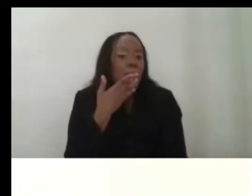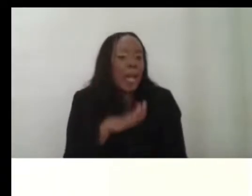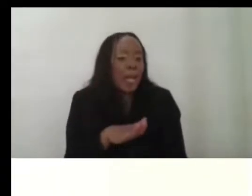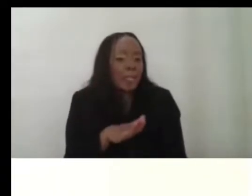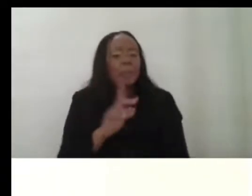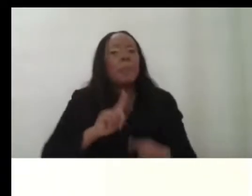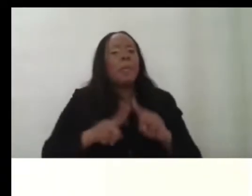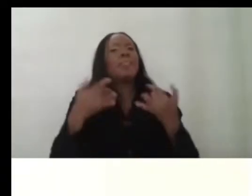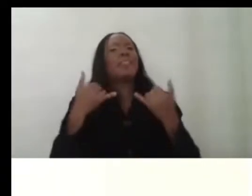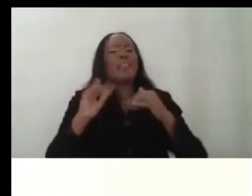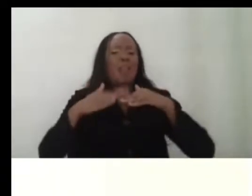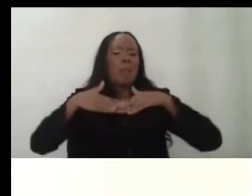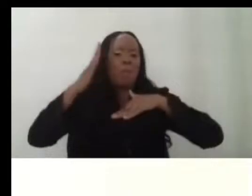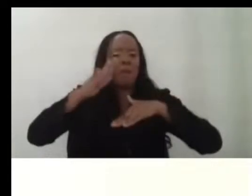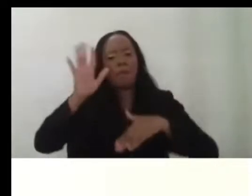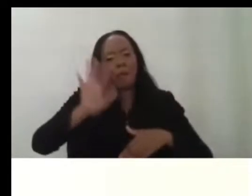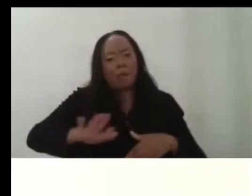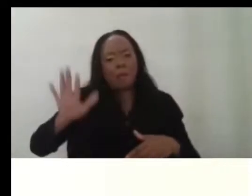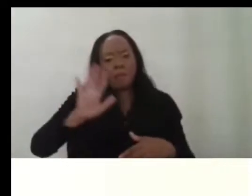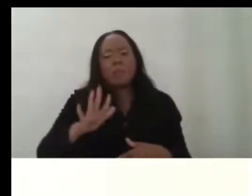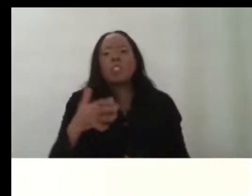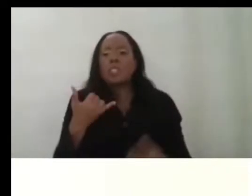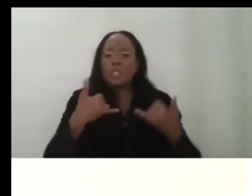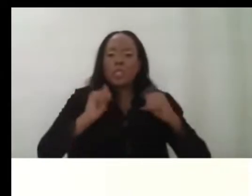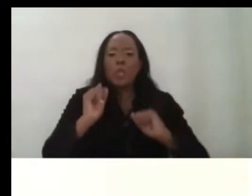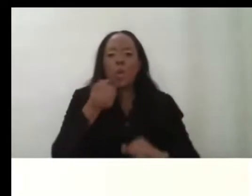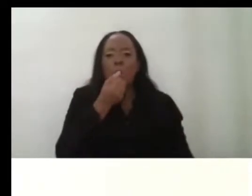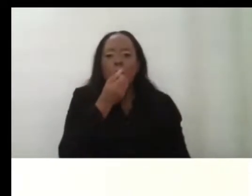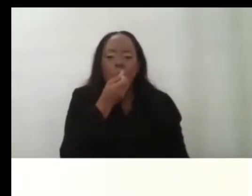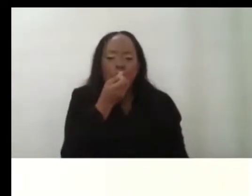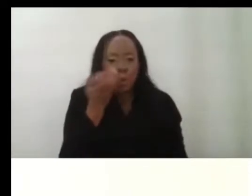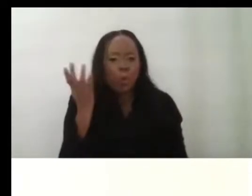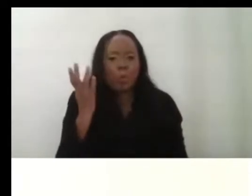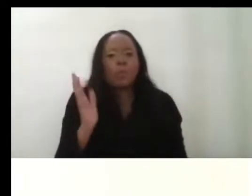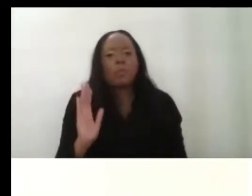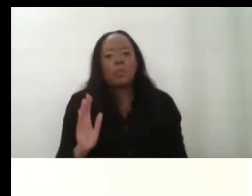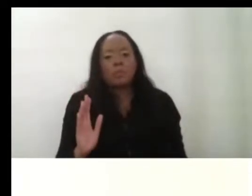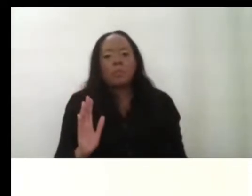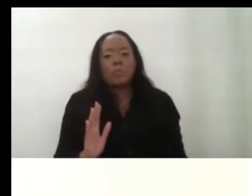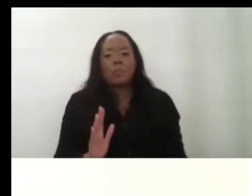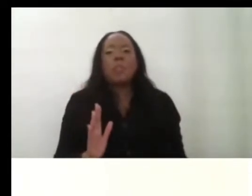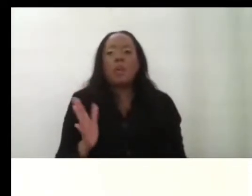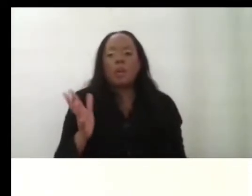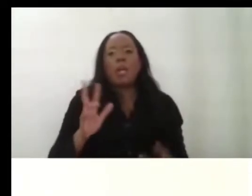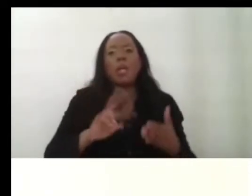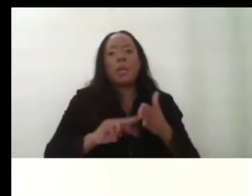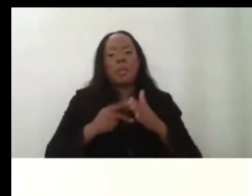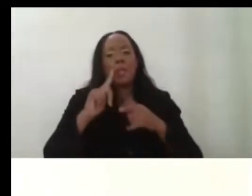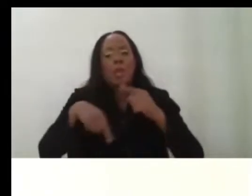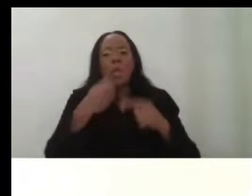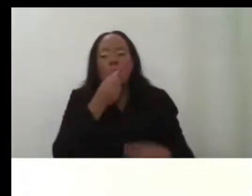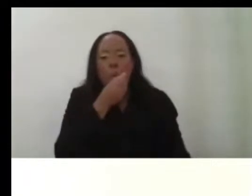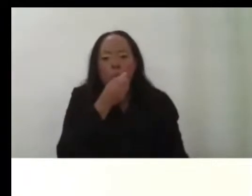It's still considerably warmer than what it usually is. So there's energy there.